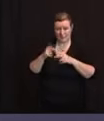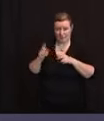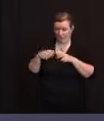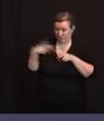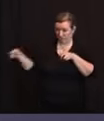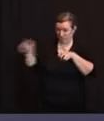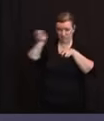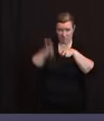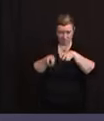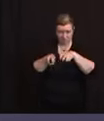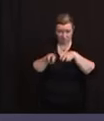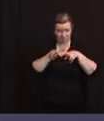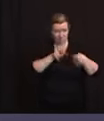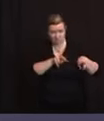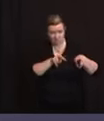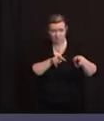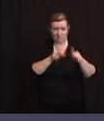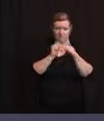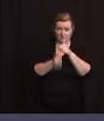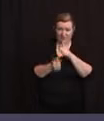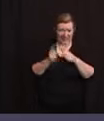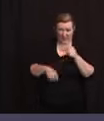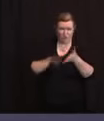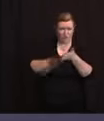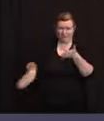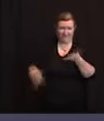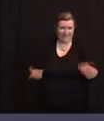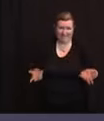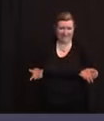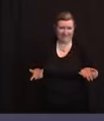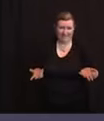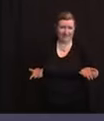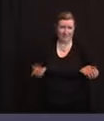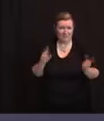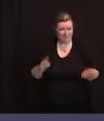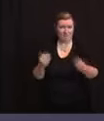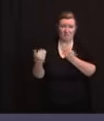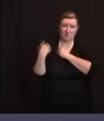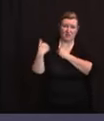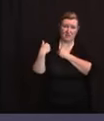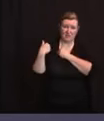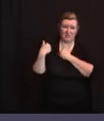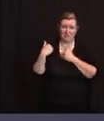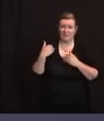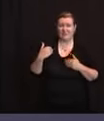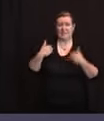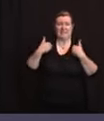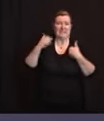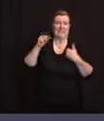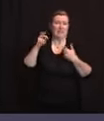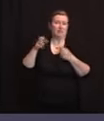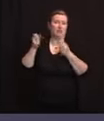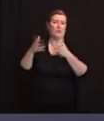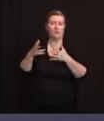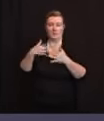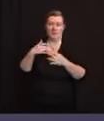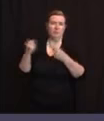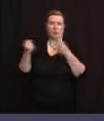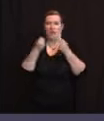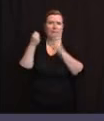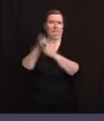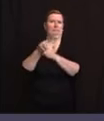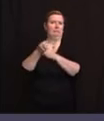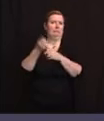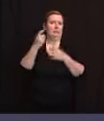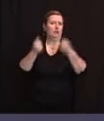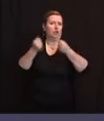us that it's an enormous cause of death among teens, and we just, that is road accidents, and we just don't want to go down